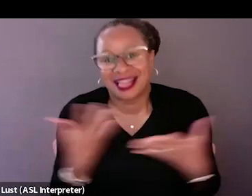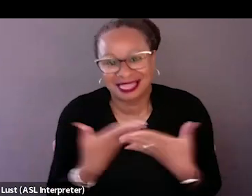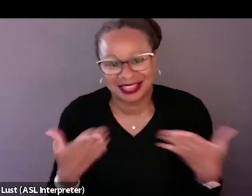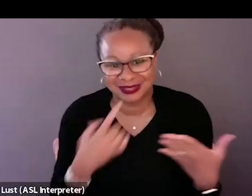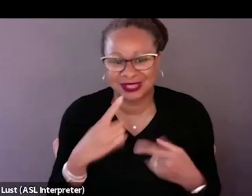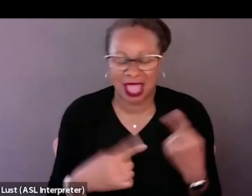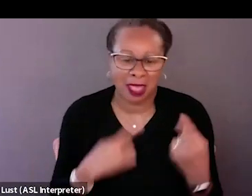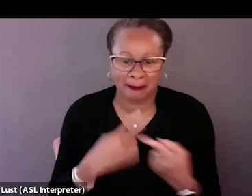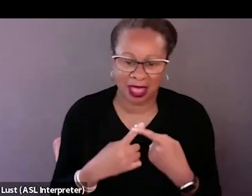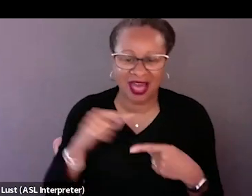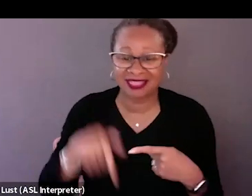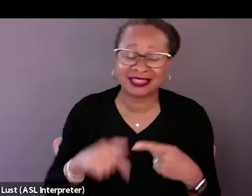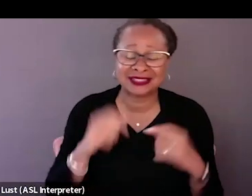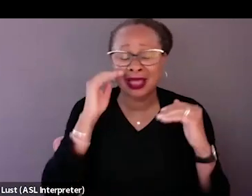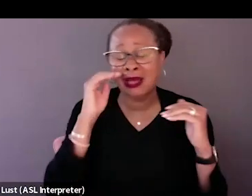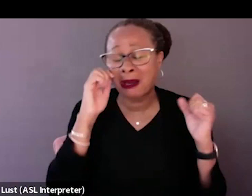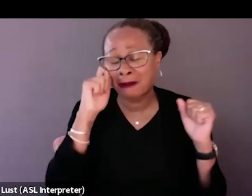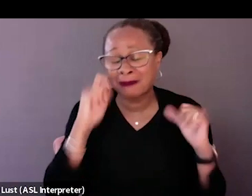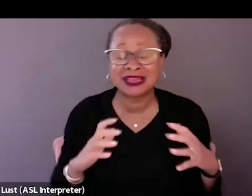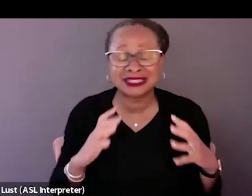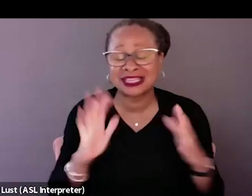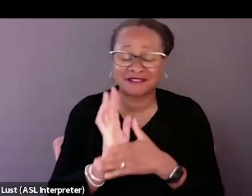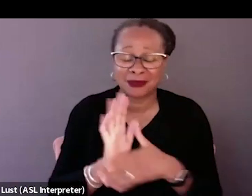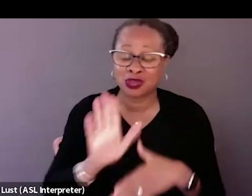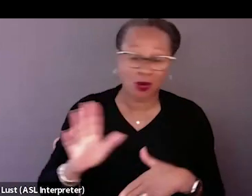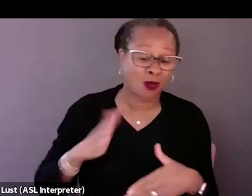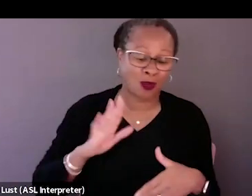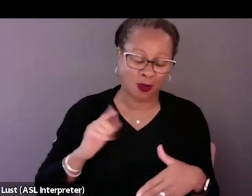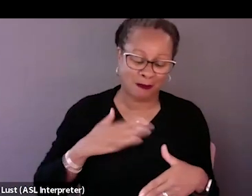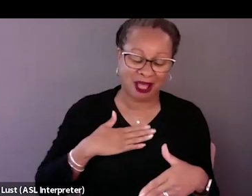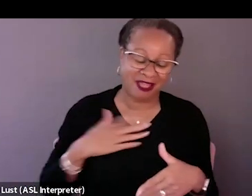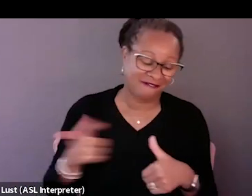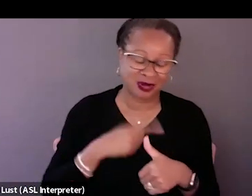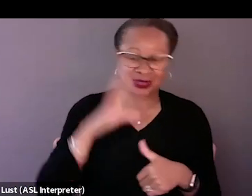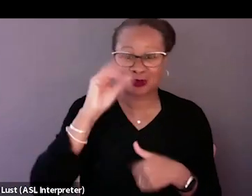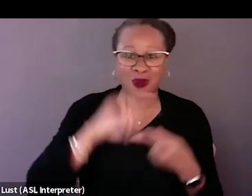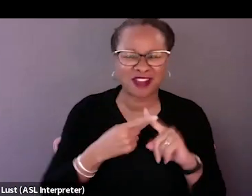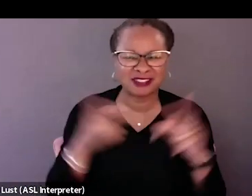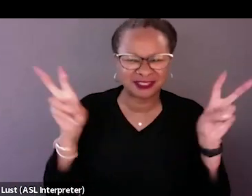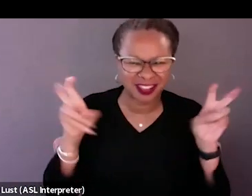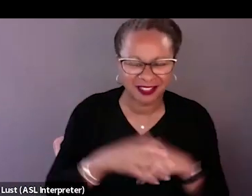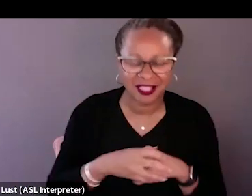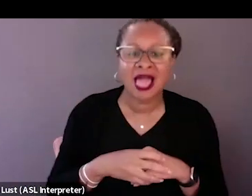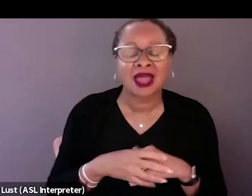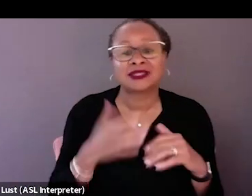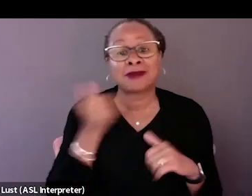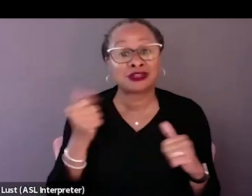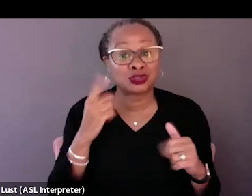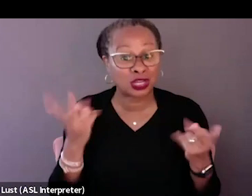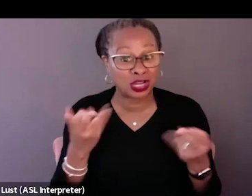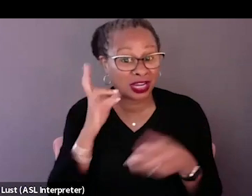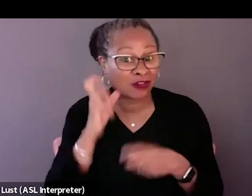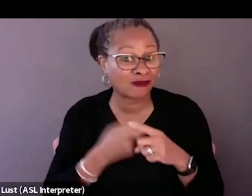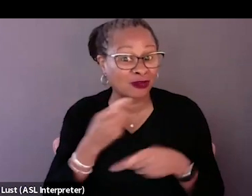about this extraordinary film, You Were My First Boyfriend, but it's far better to hear Cecilia and Sarah talk about this.